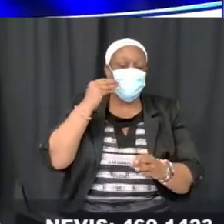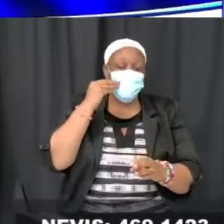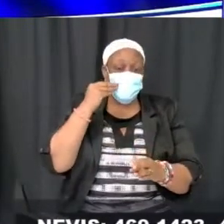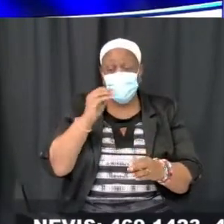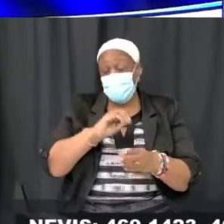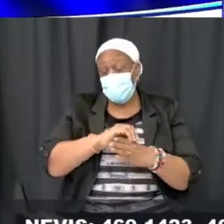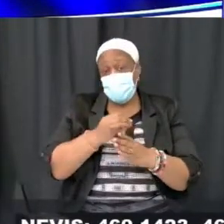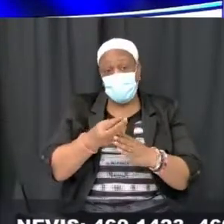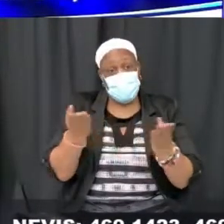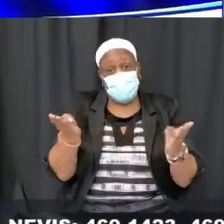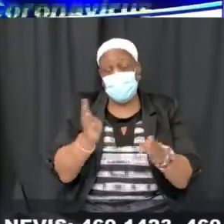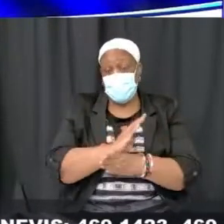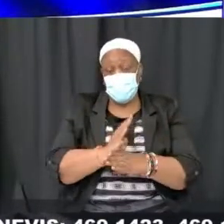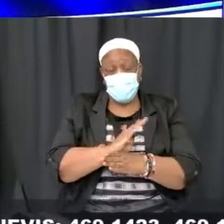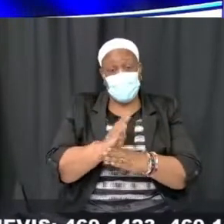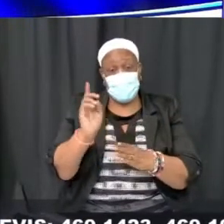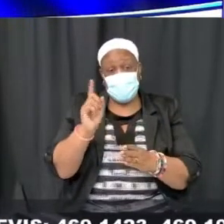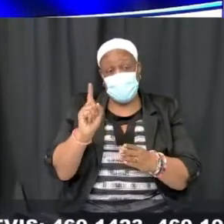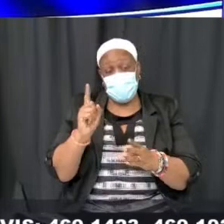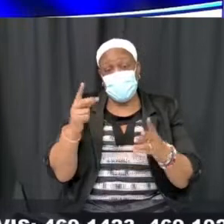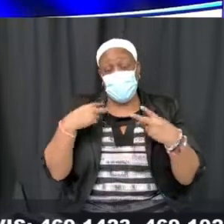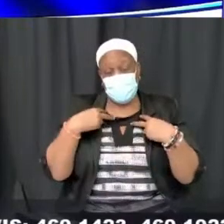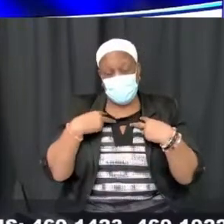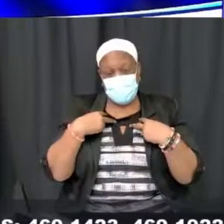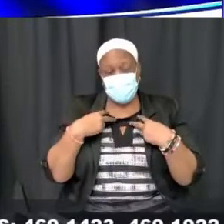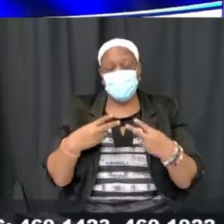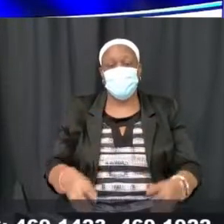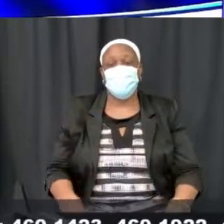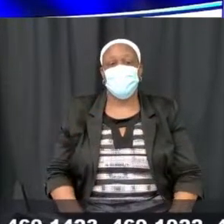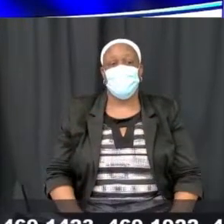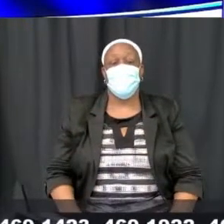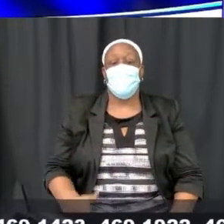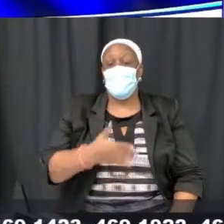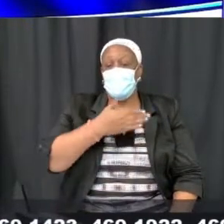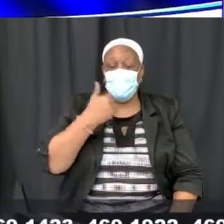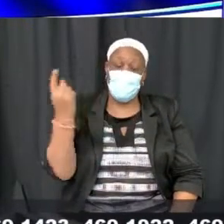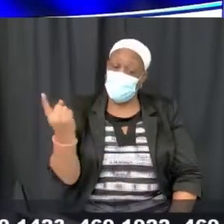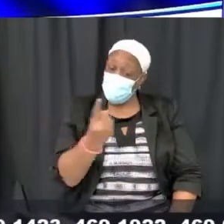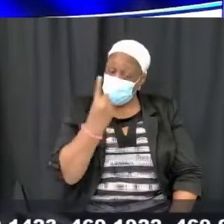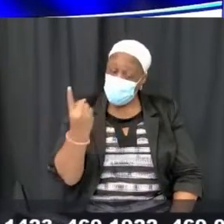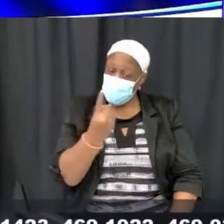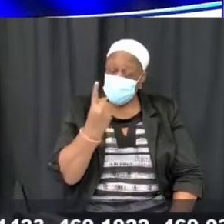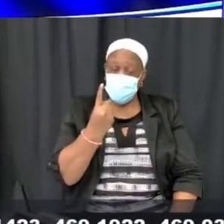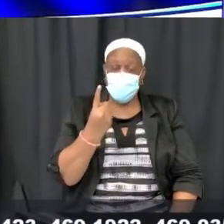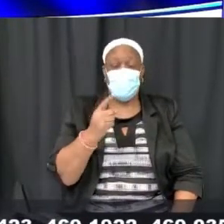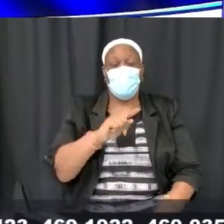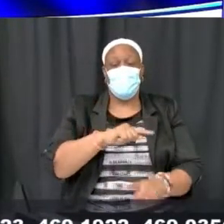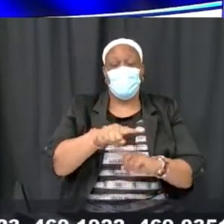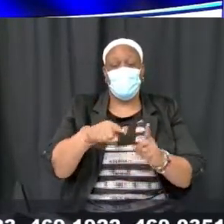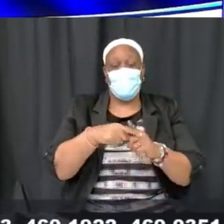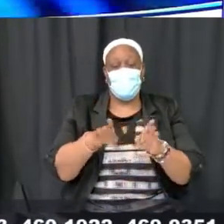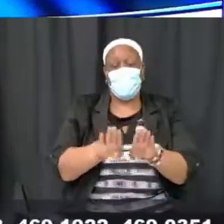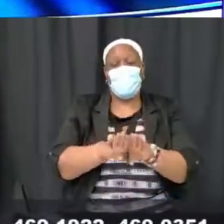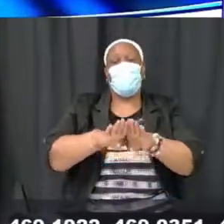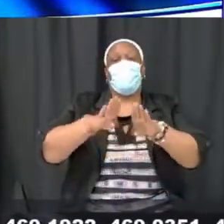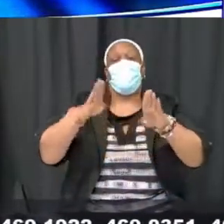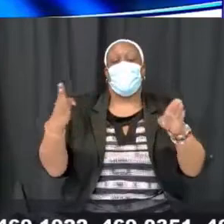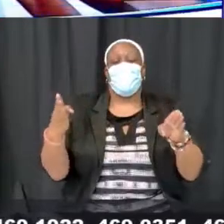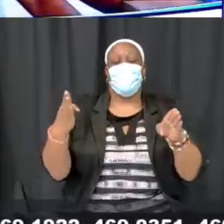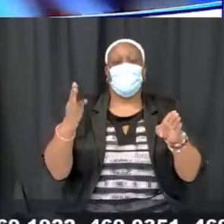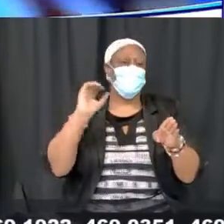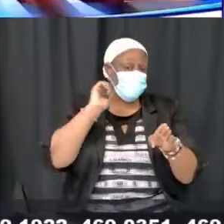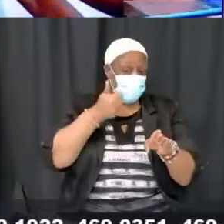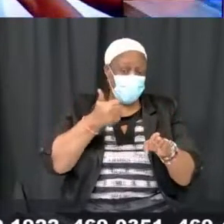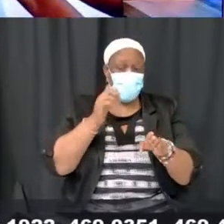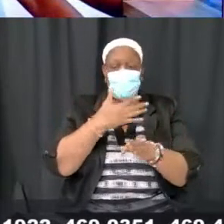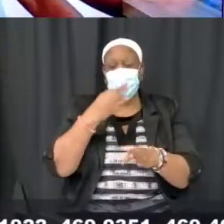limited operation. So the fishers are allowed to ply their trade on the 24-hour curfew days and store